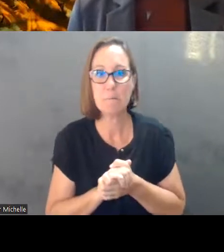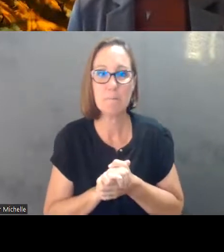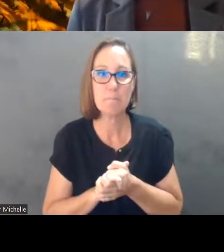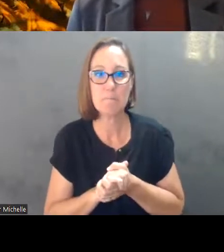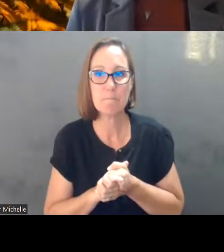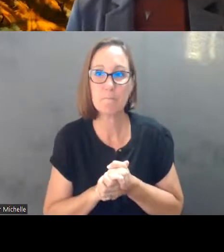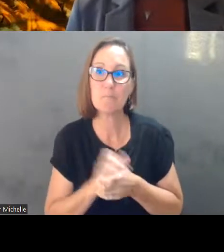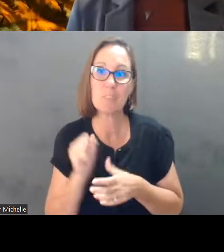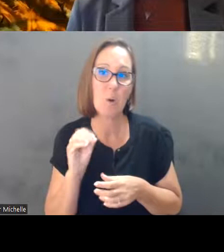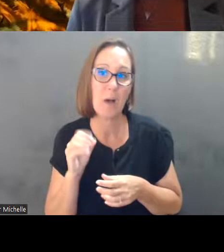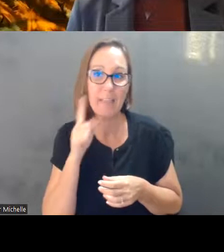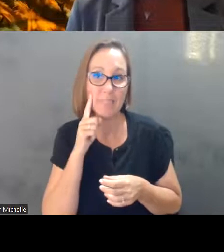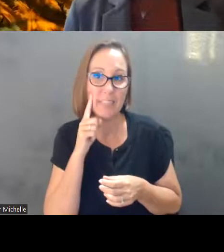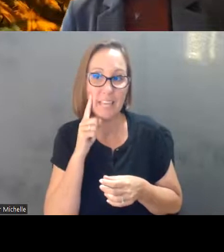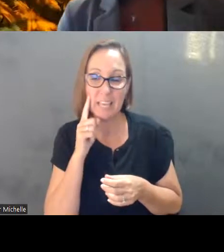So I think